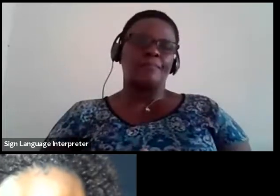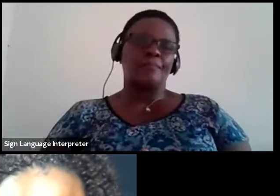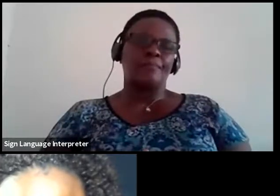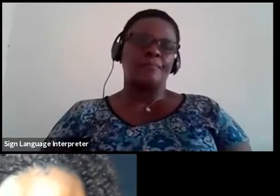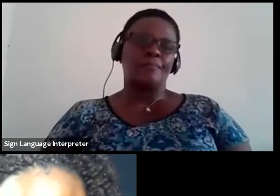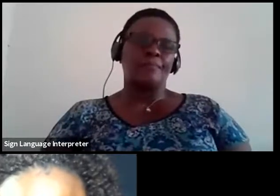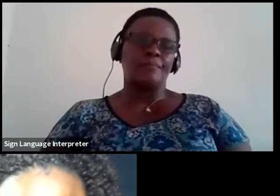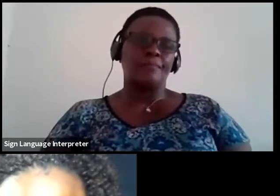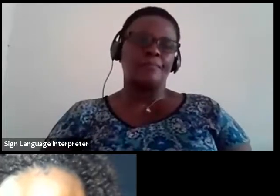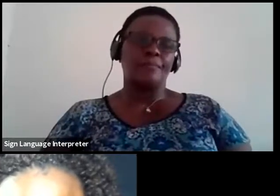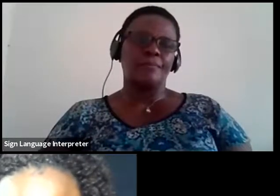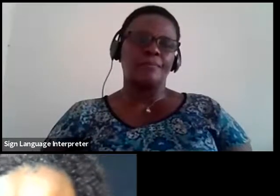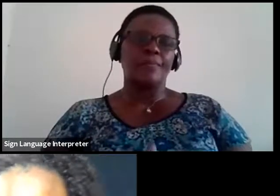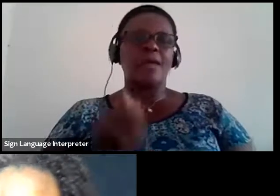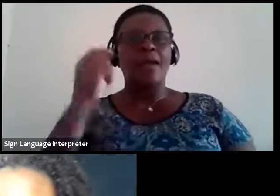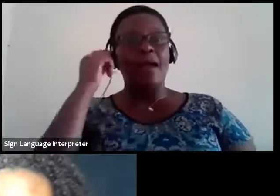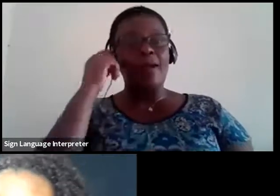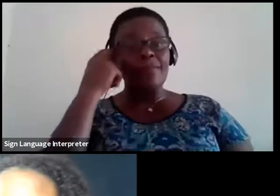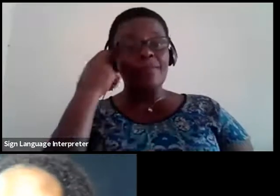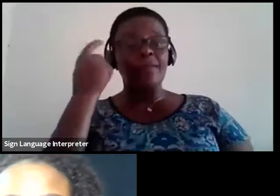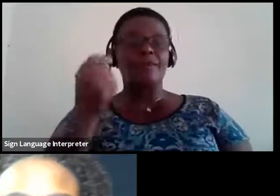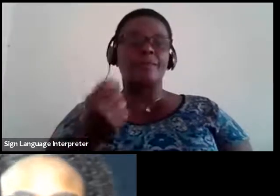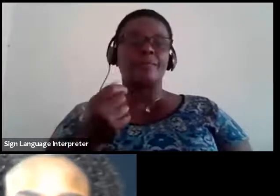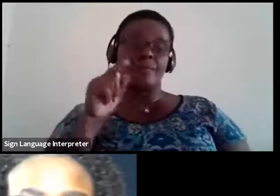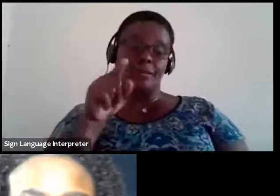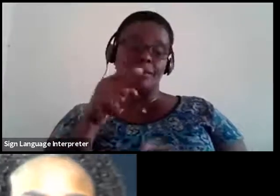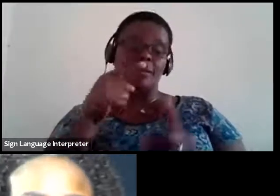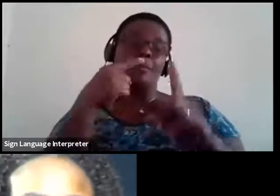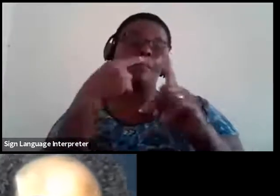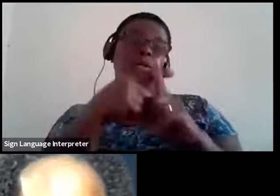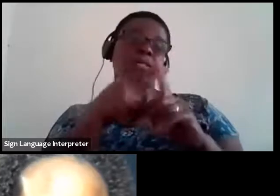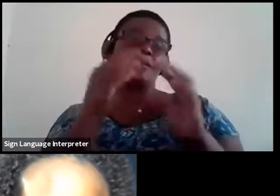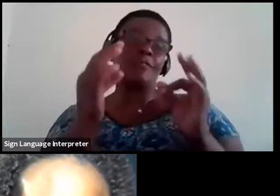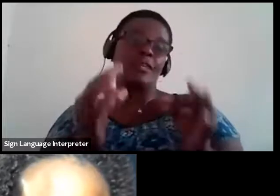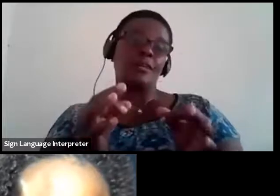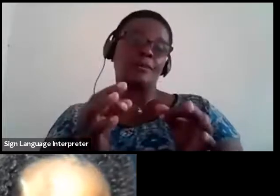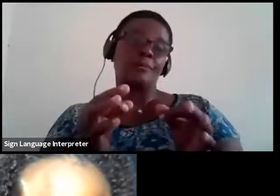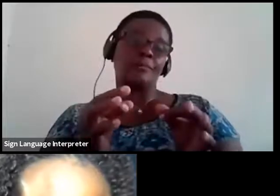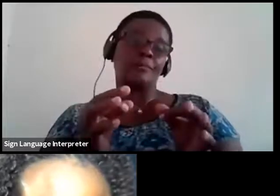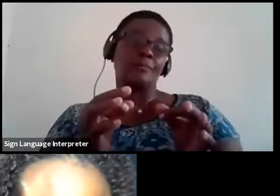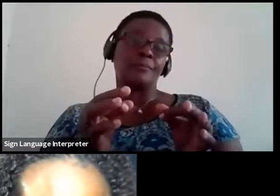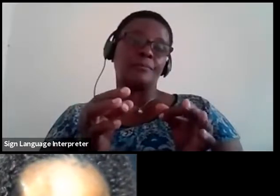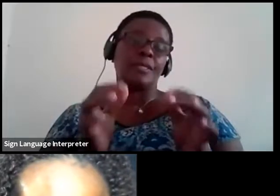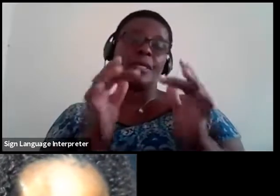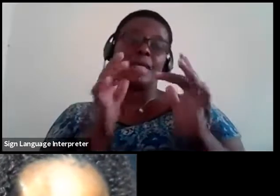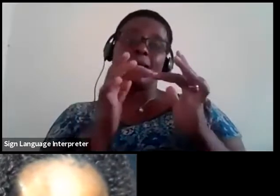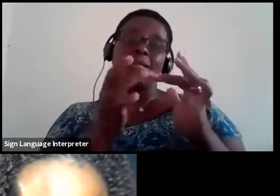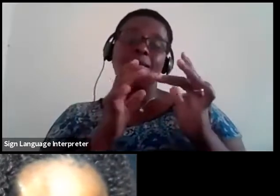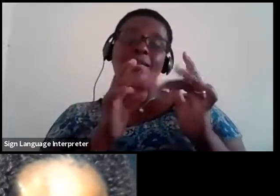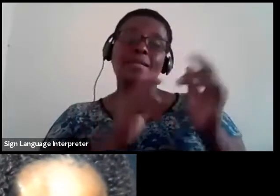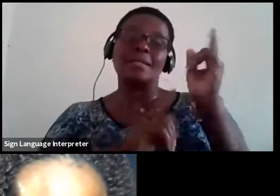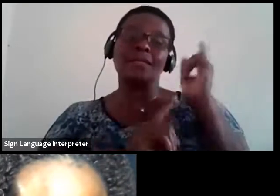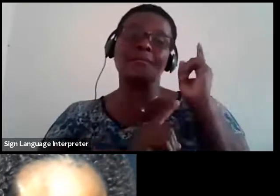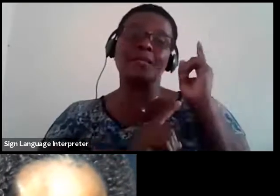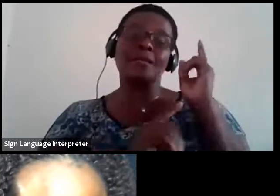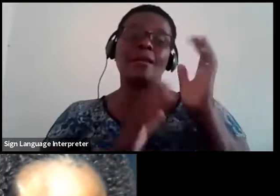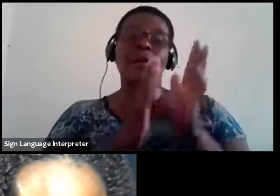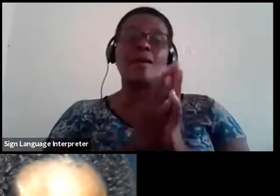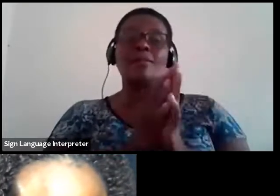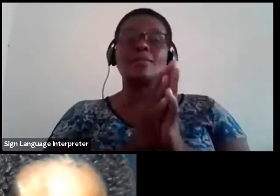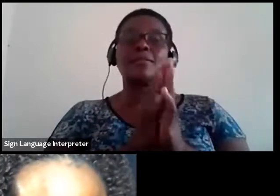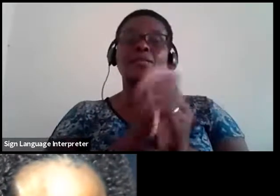a plus and it's a positive thing that digital safety and security is getting such